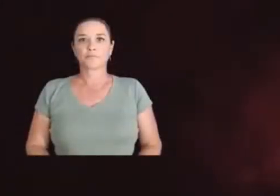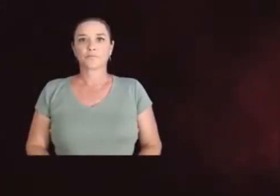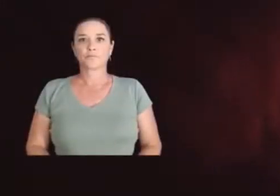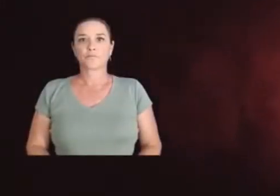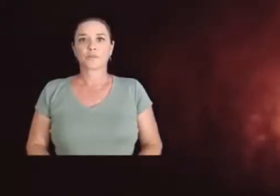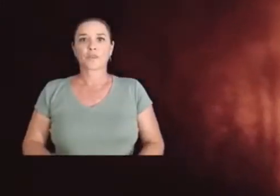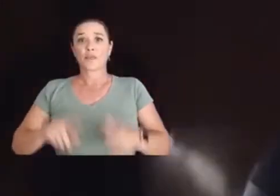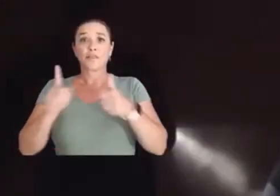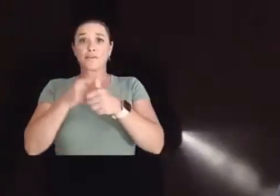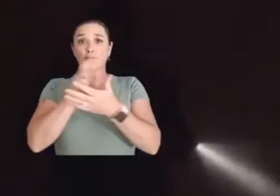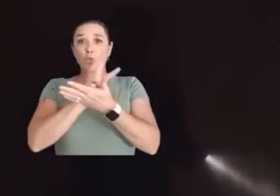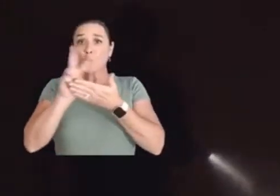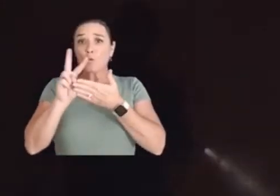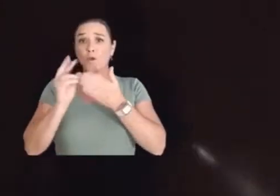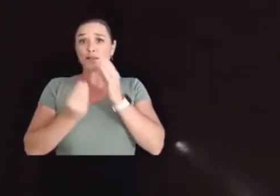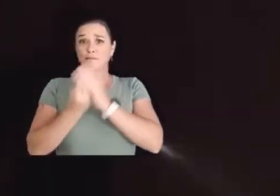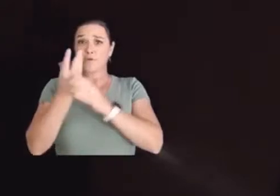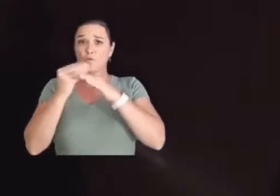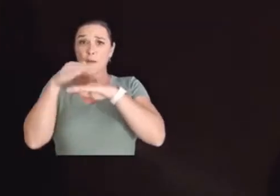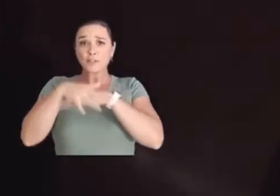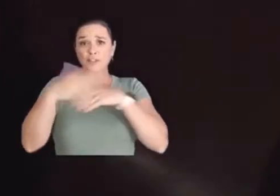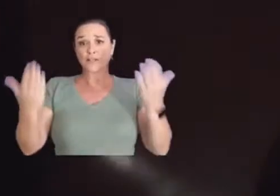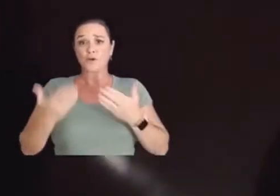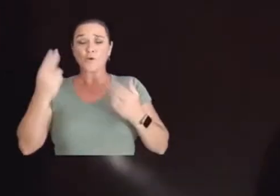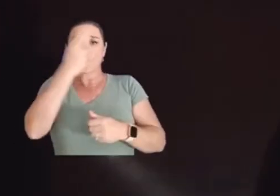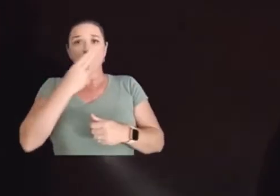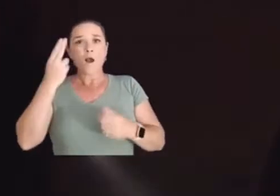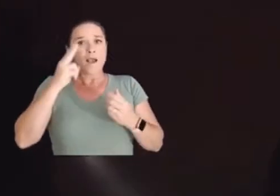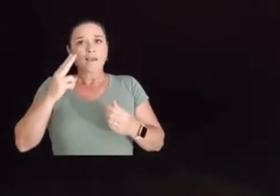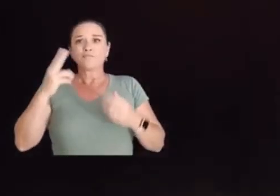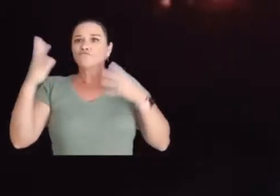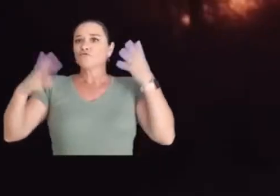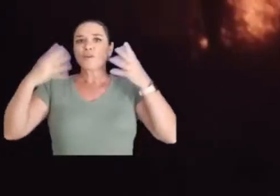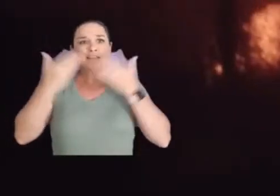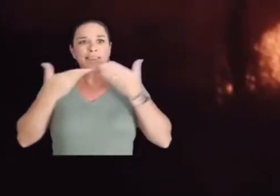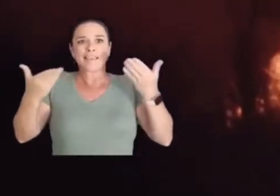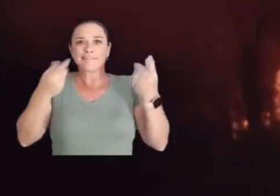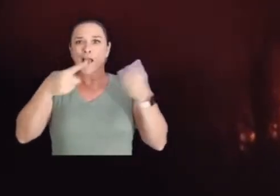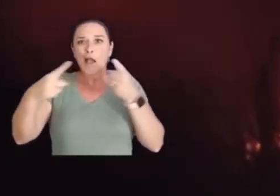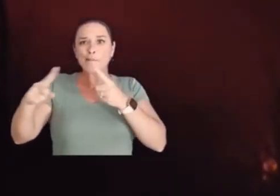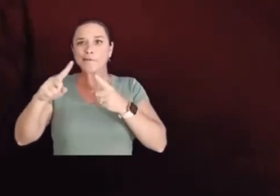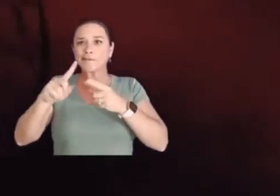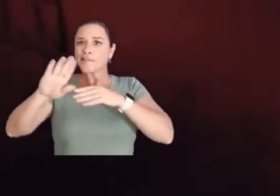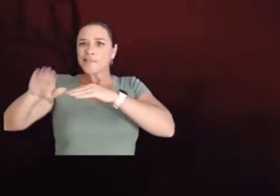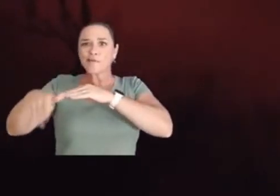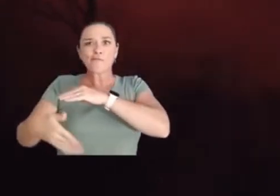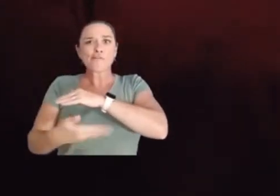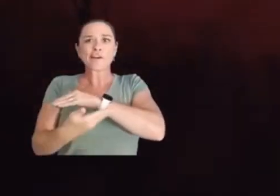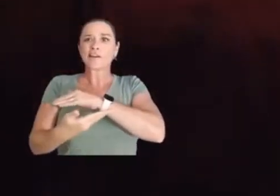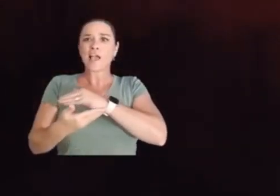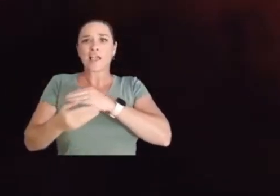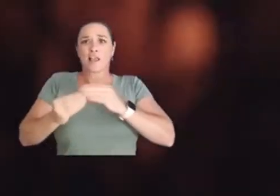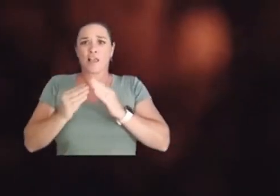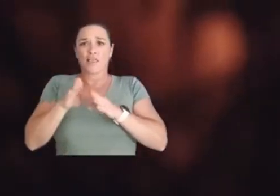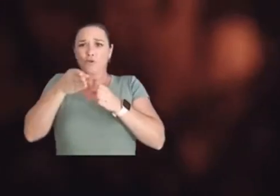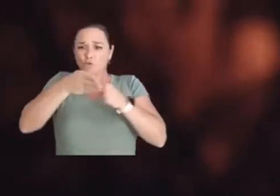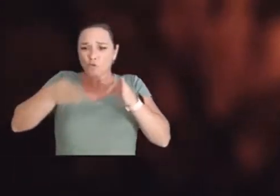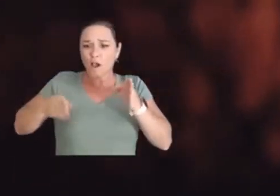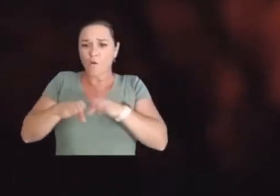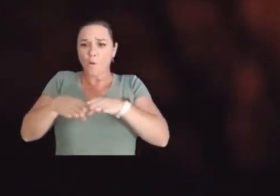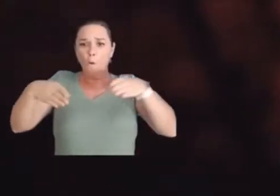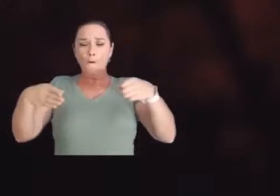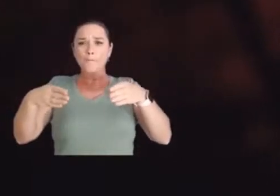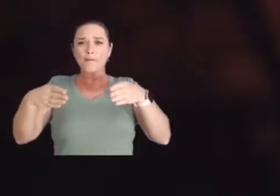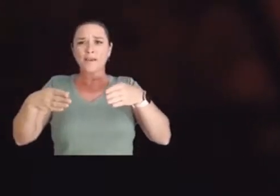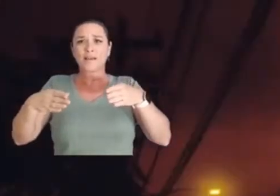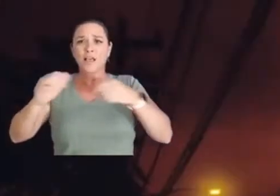The first 3 weeks of the eruption here in Hawaii, crazy things would happen in the middle of the night. A new fissure would open up and it would threaten a new